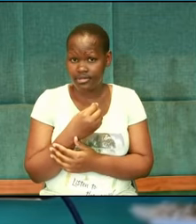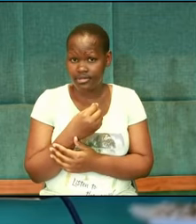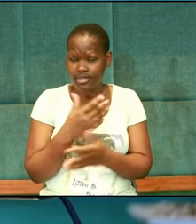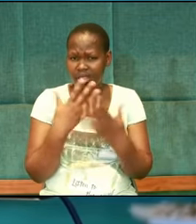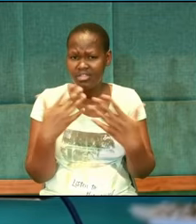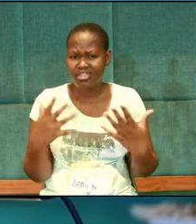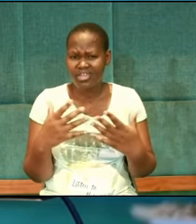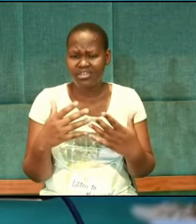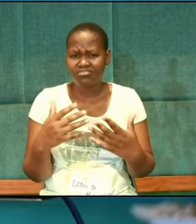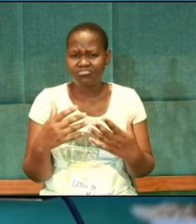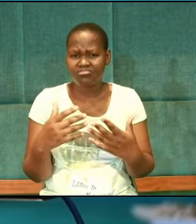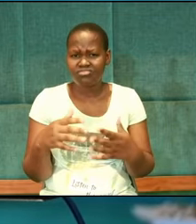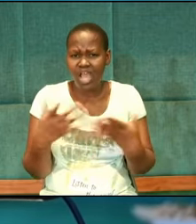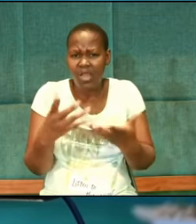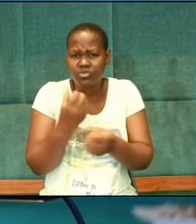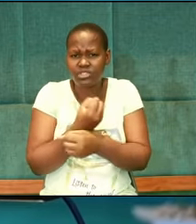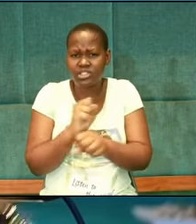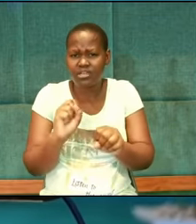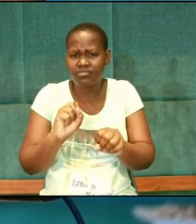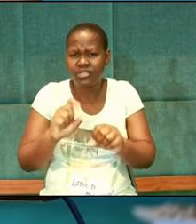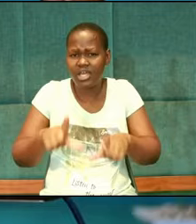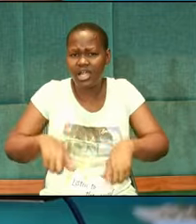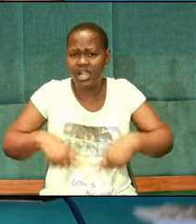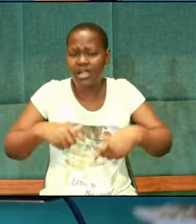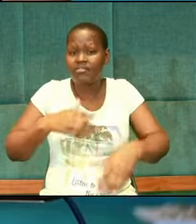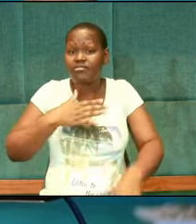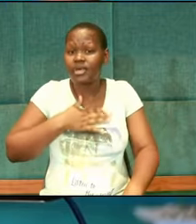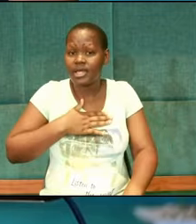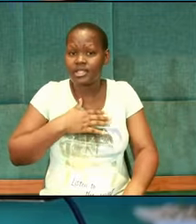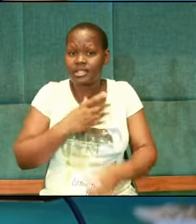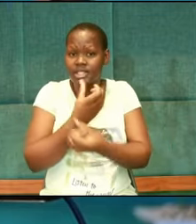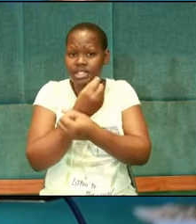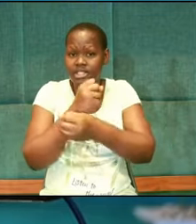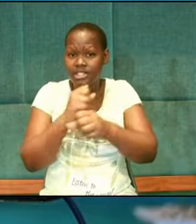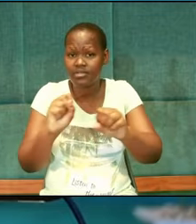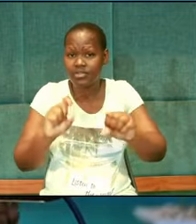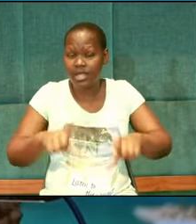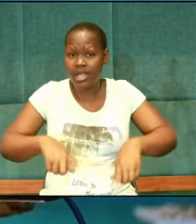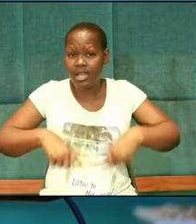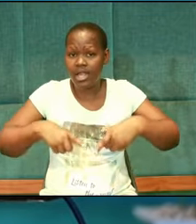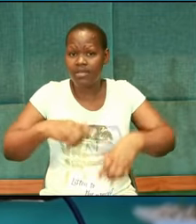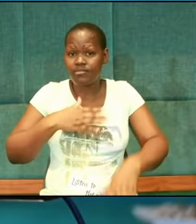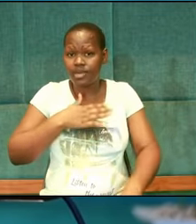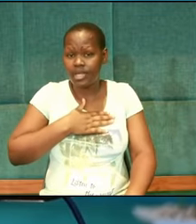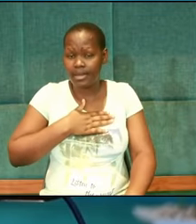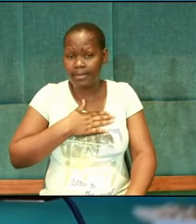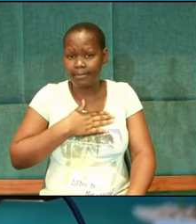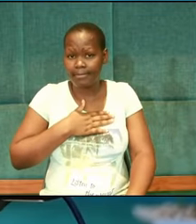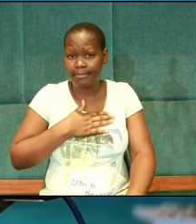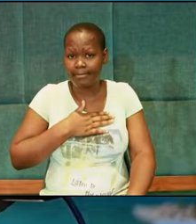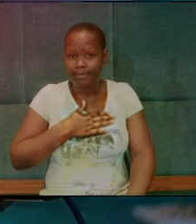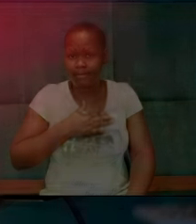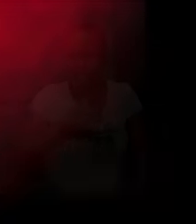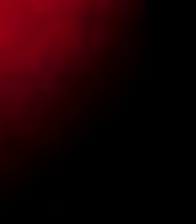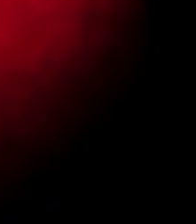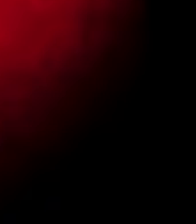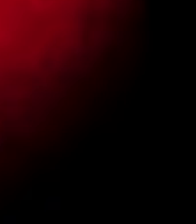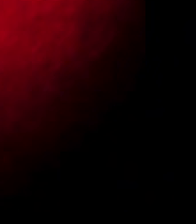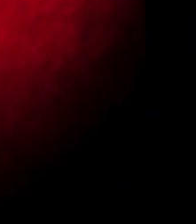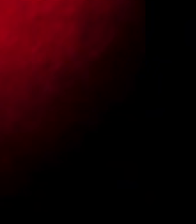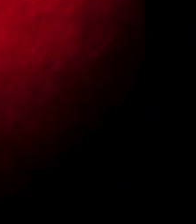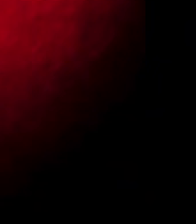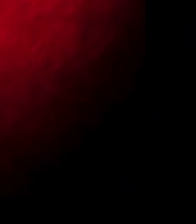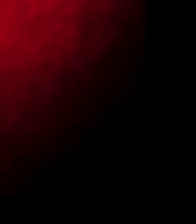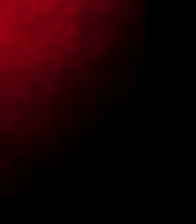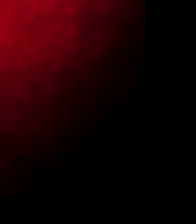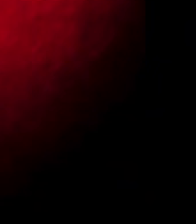way it has saved my life. It has saved my life. You ask, why is